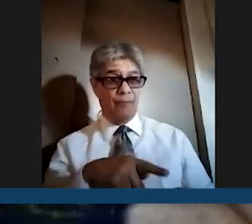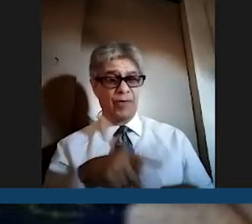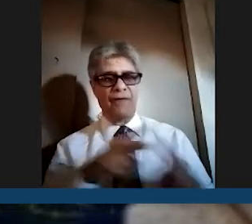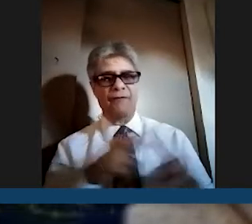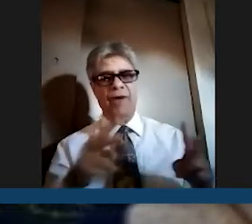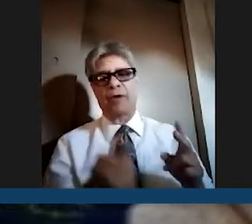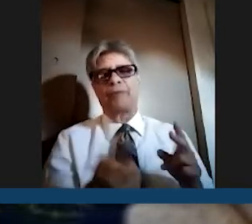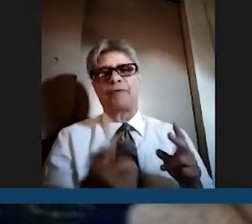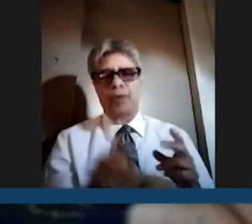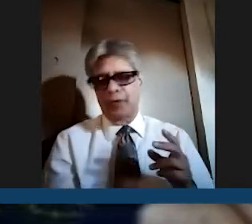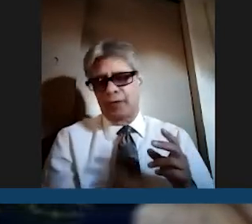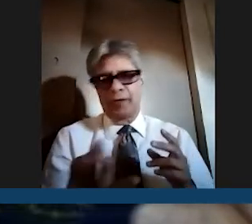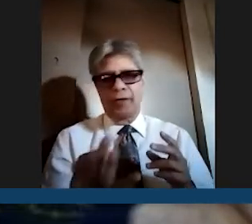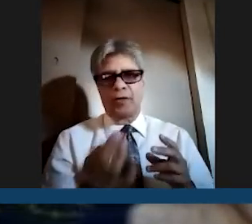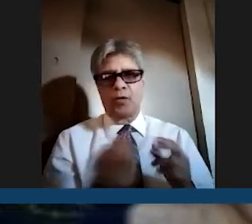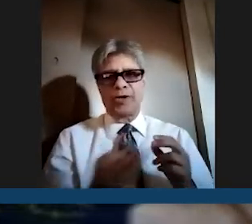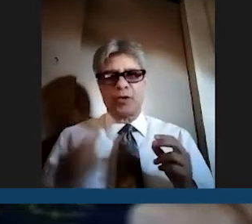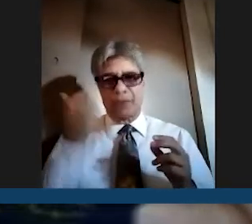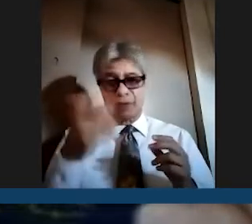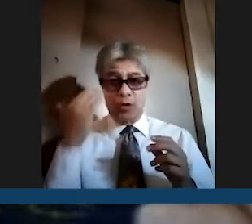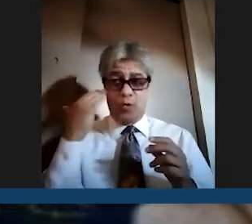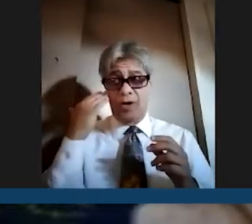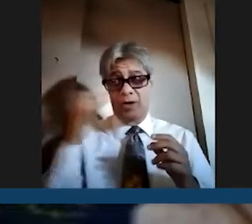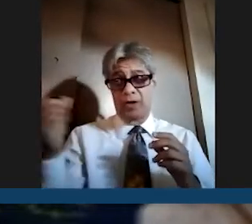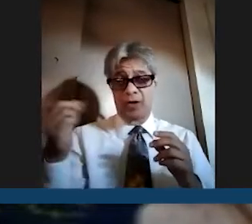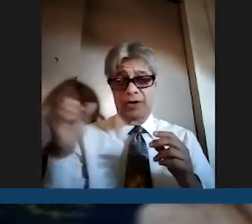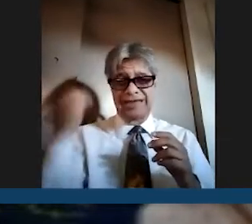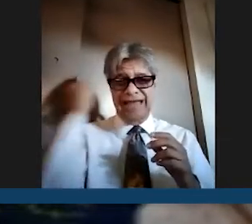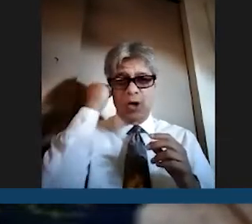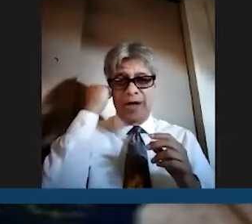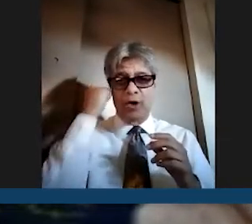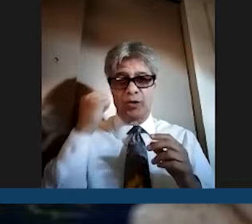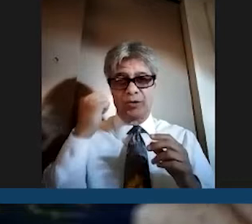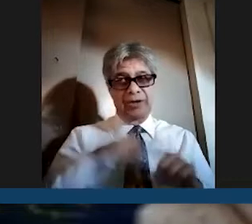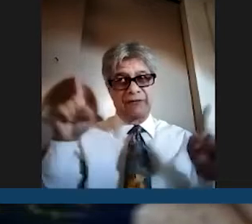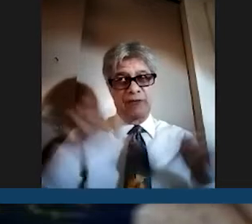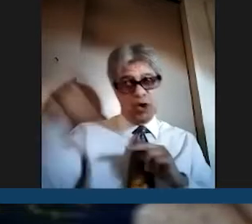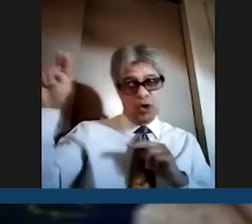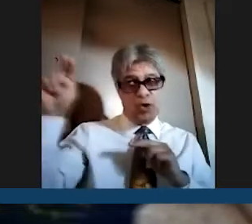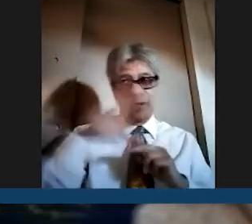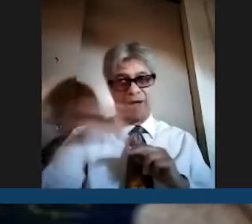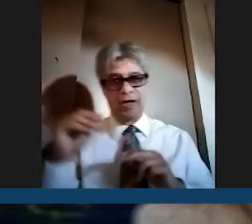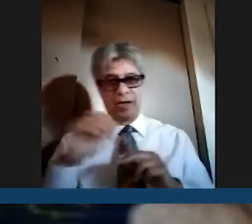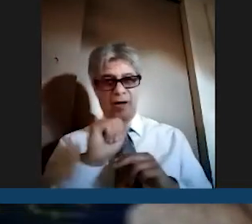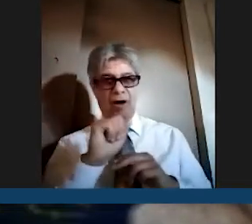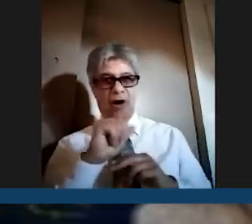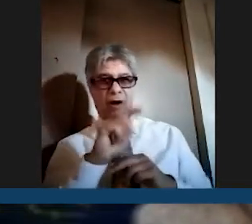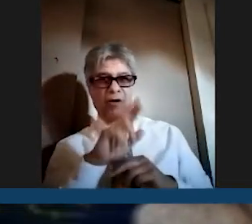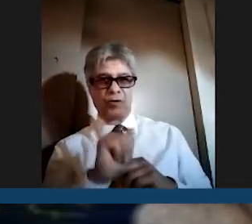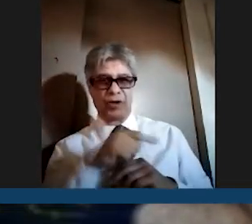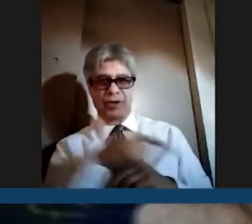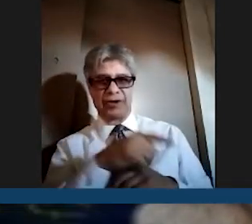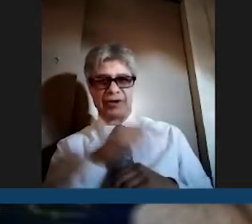Because, if you're aware of Sacramento, there's a difference between North Sacramento and also Sacramento, and I grew up in the North.